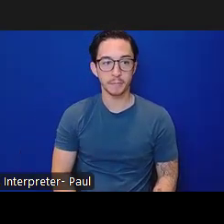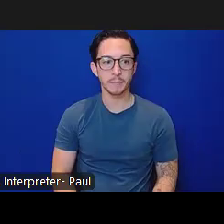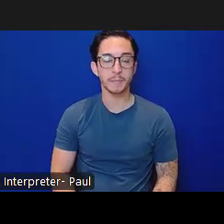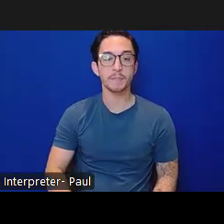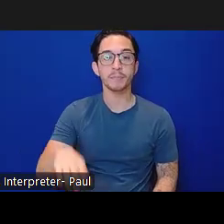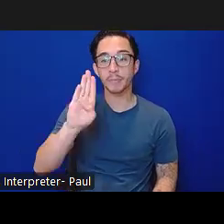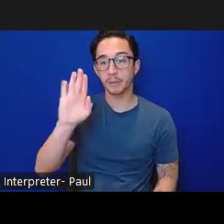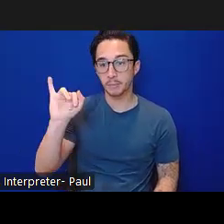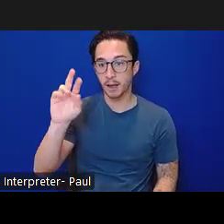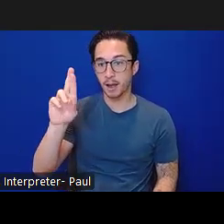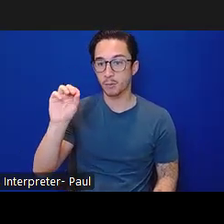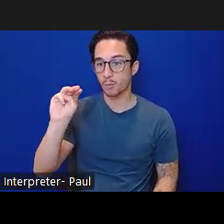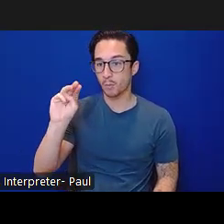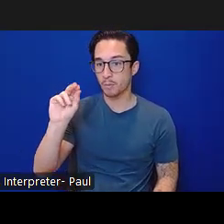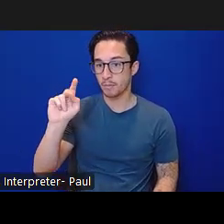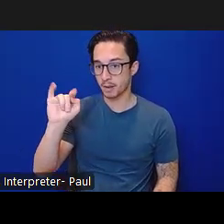biromantic,